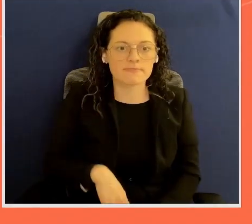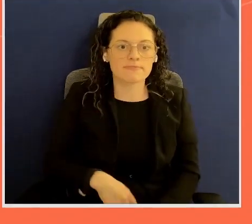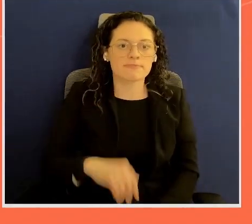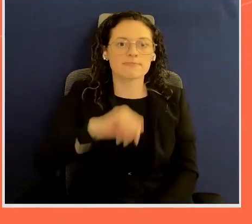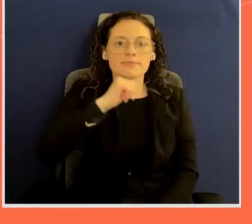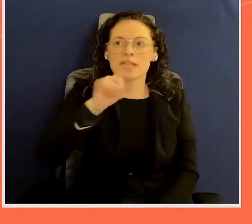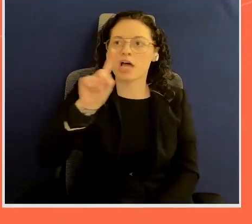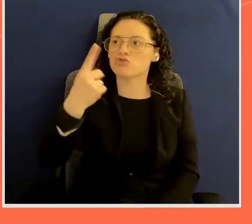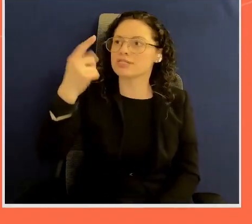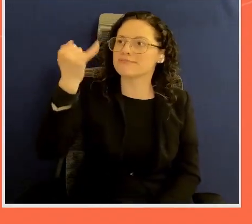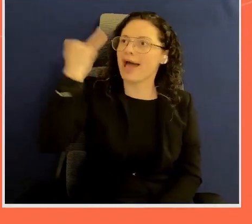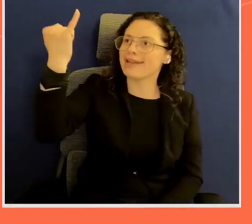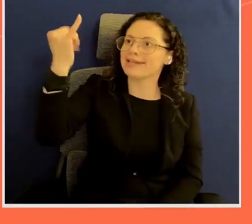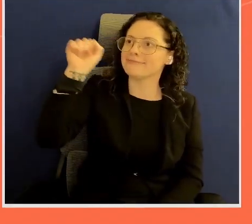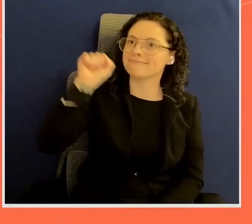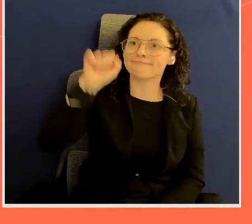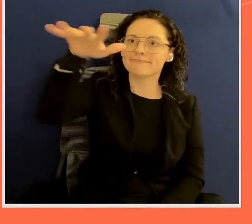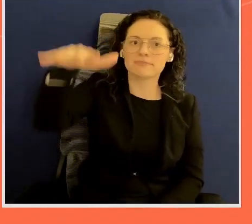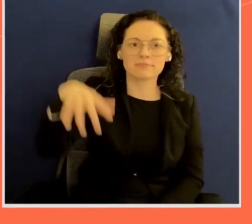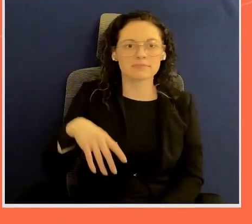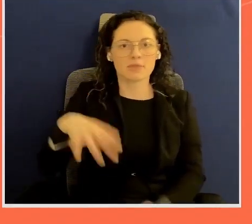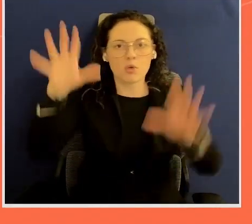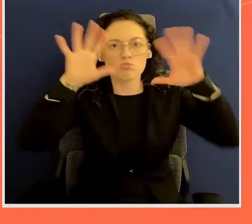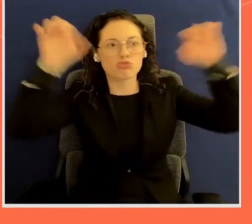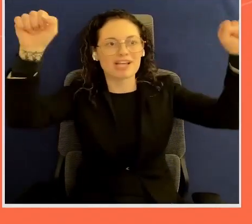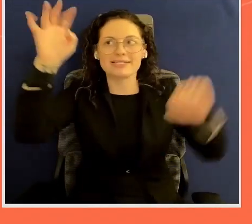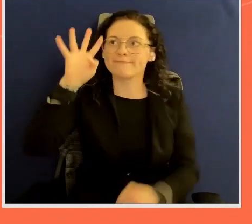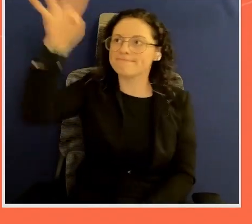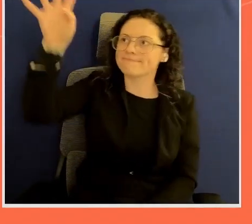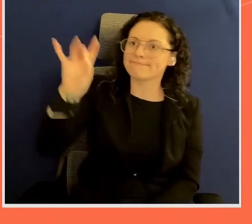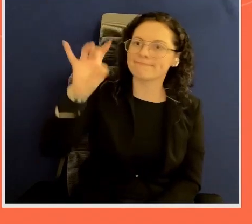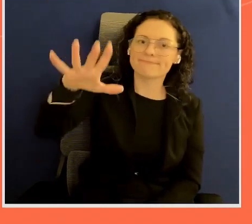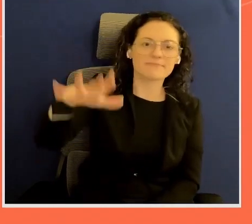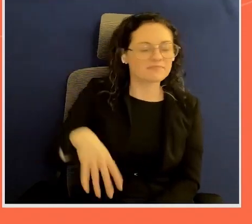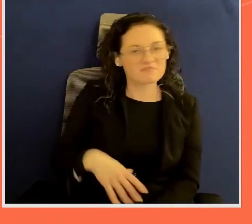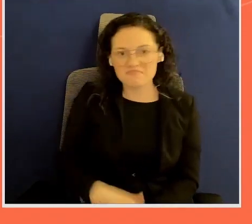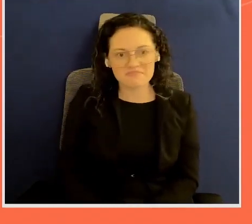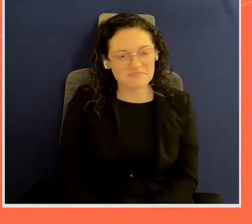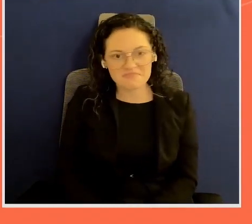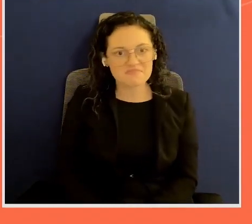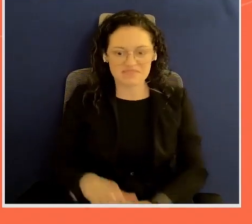taking responsibility for their actions. Everybody has a role to